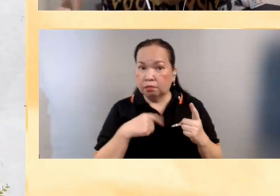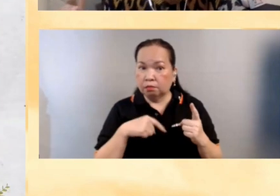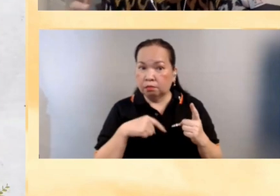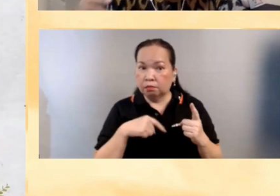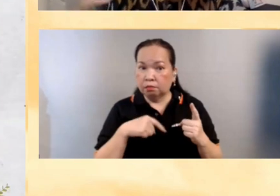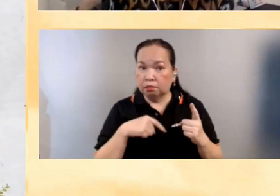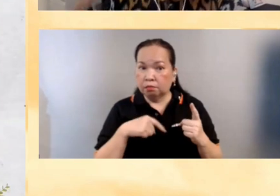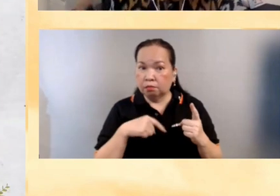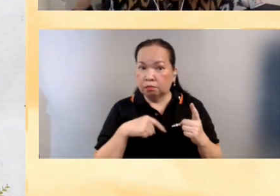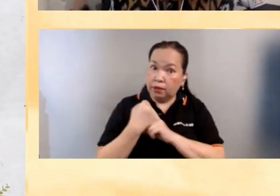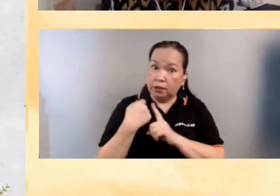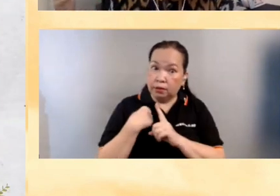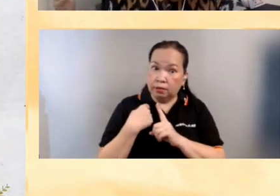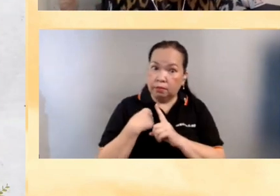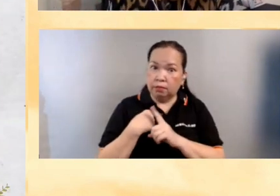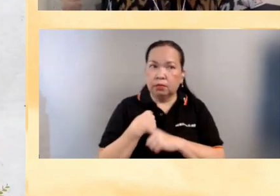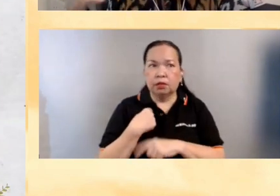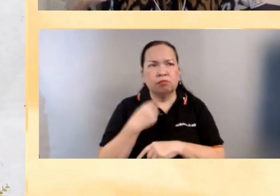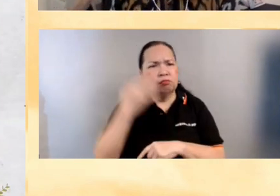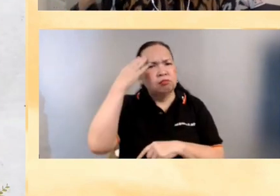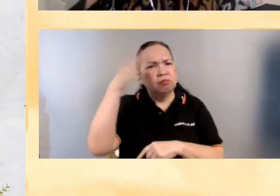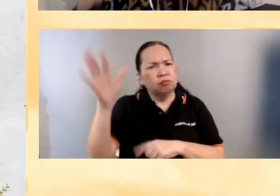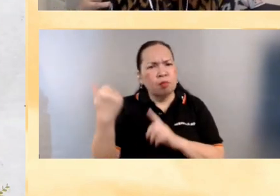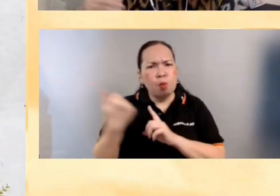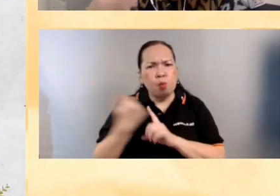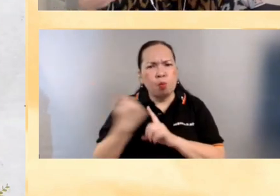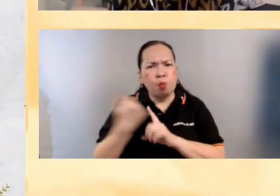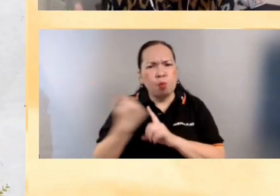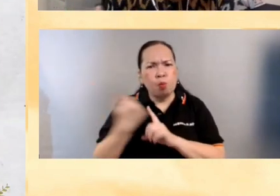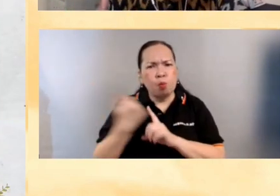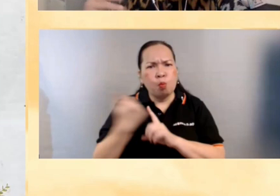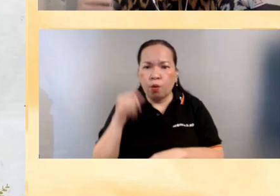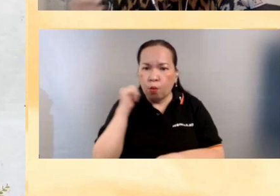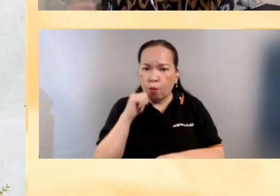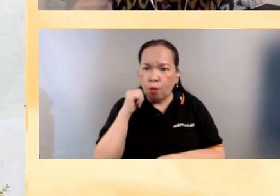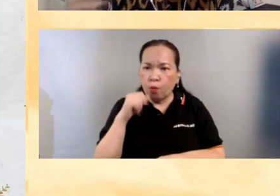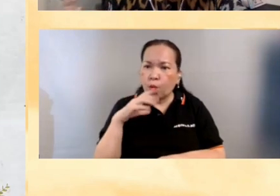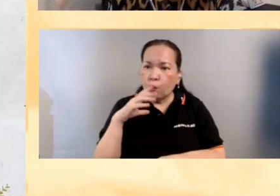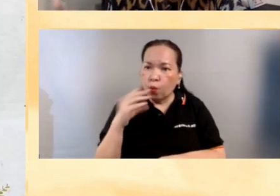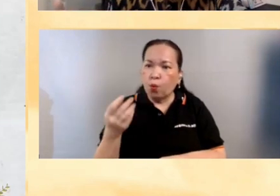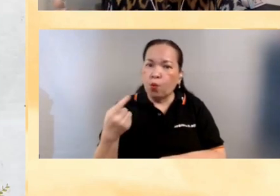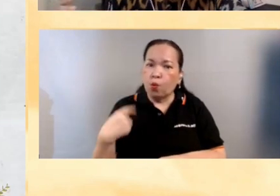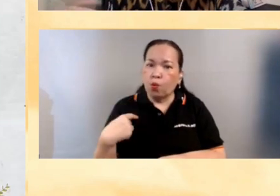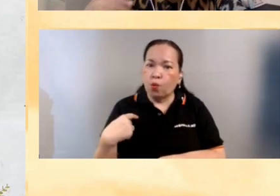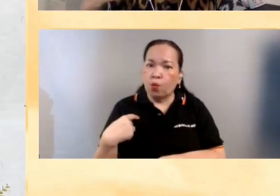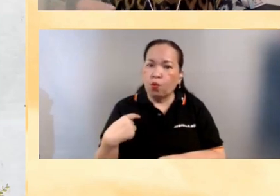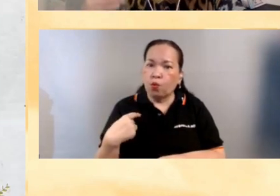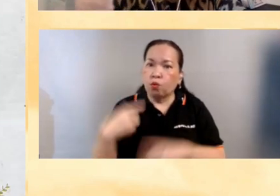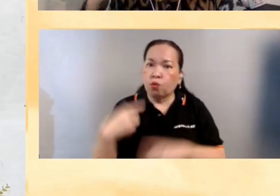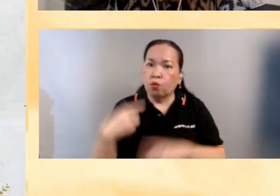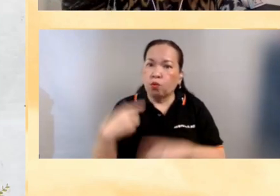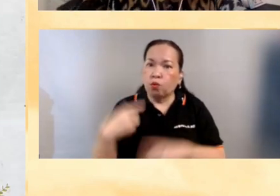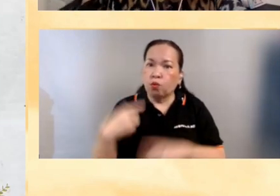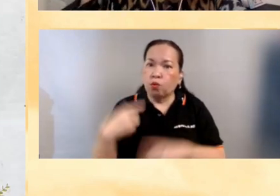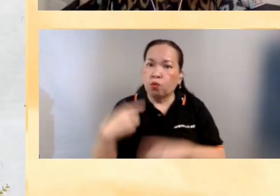Some, they don't think there's abuse since they think that their customers do not touch them and are just